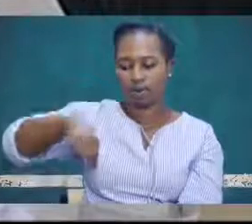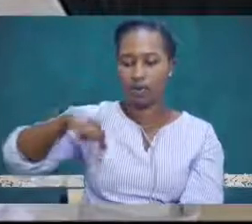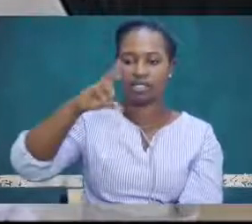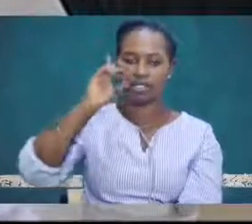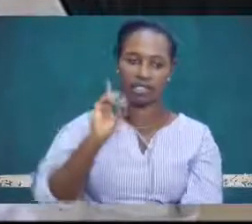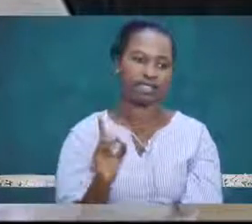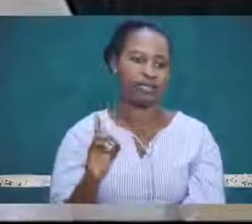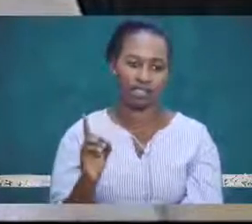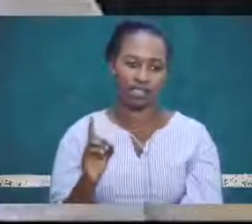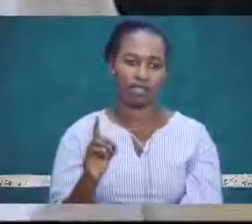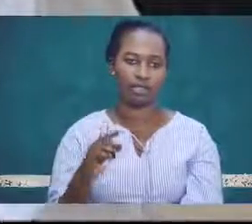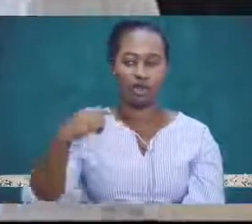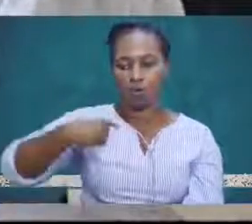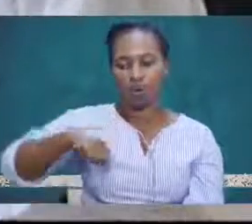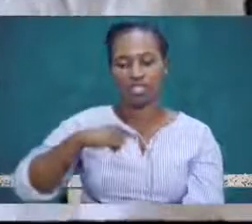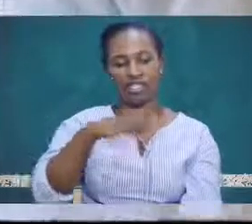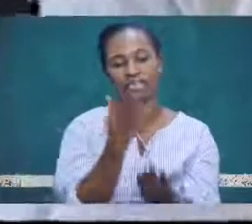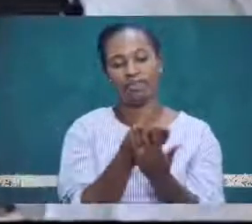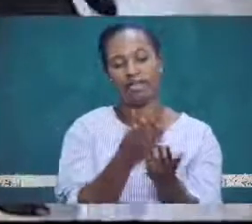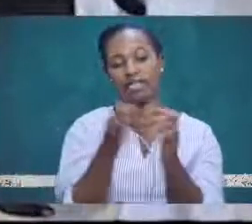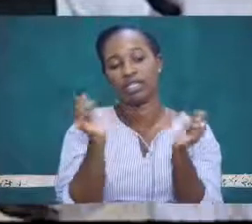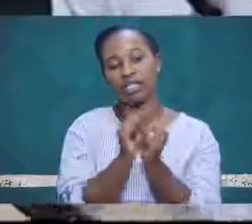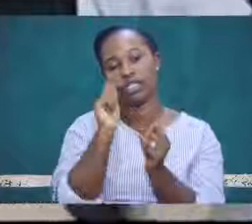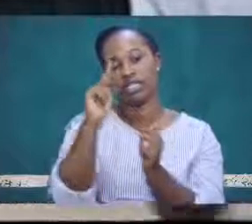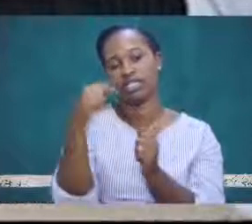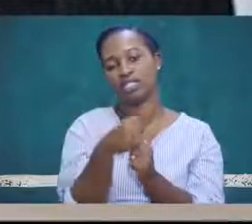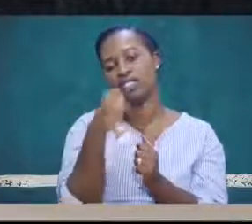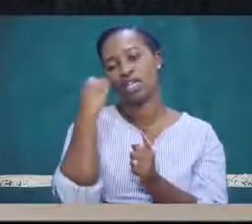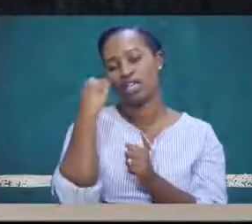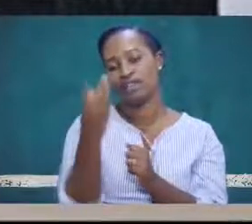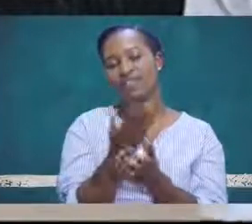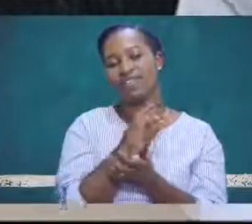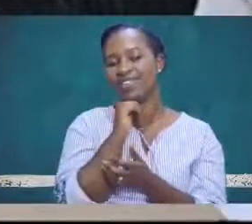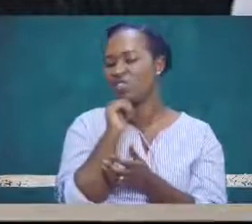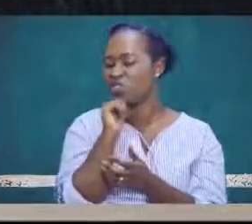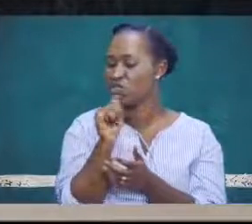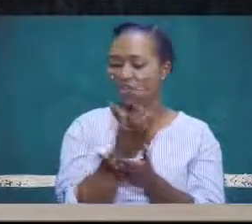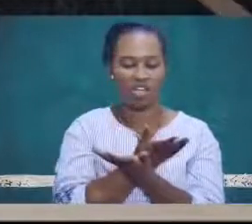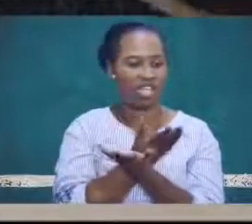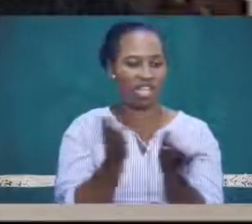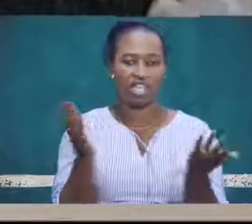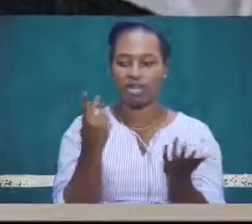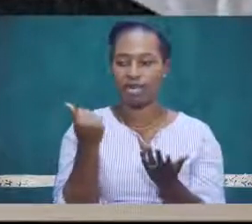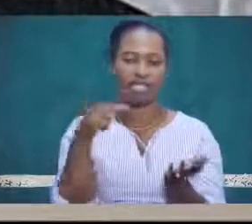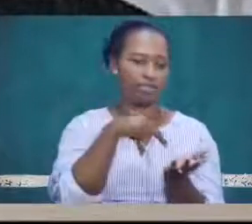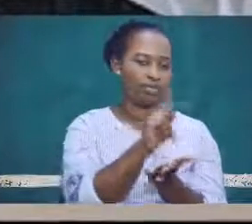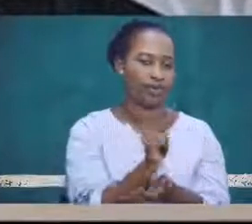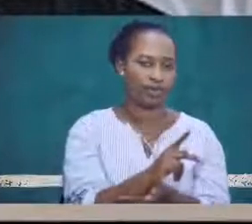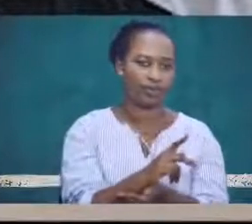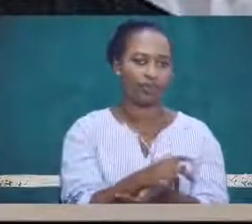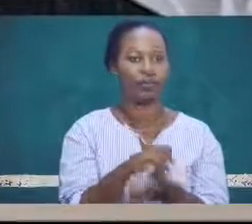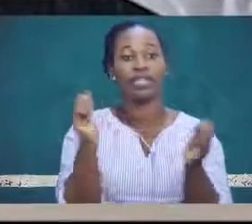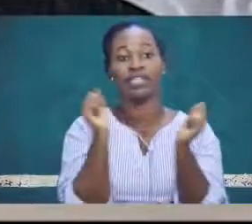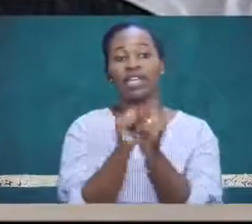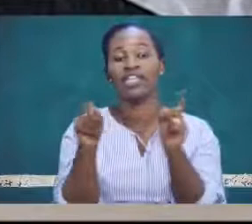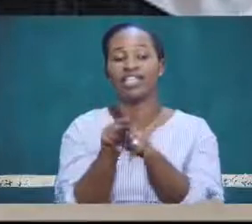demanded, 10 kilograms, if there was no any price charged. So that's why this 10, it is